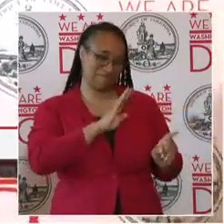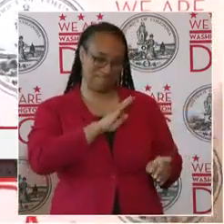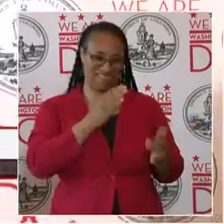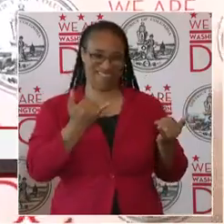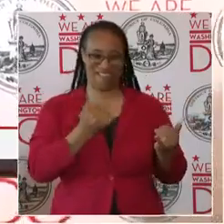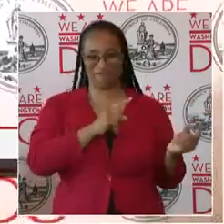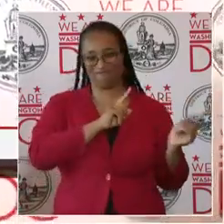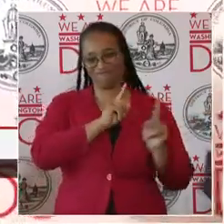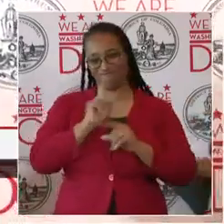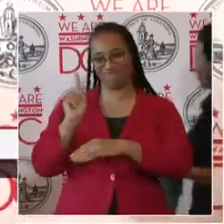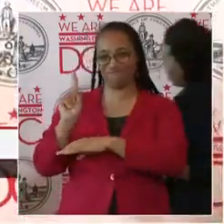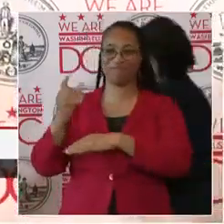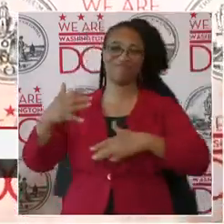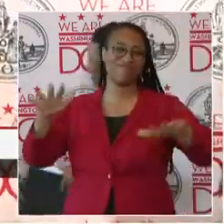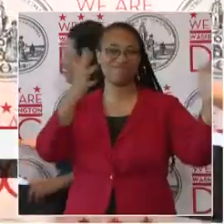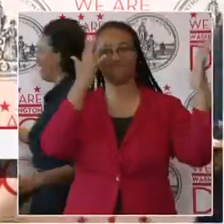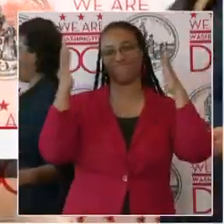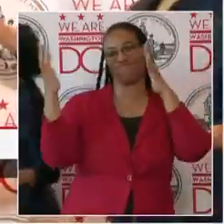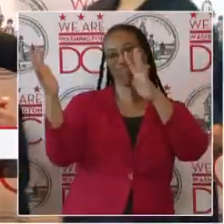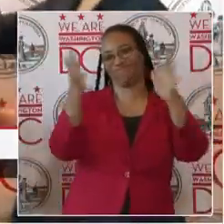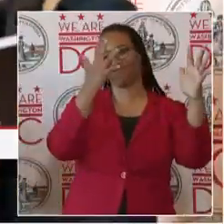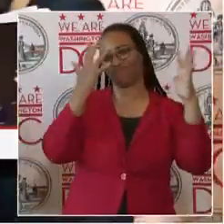Bowser.